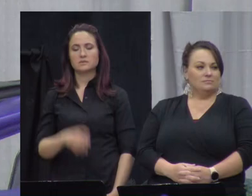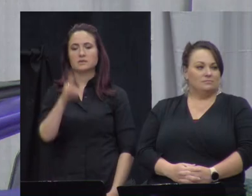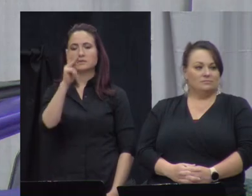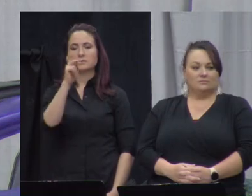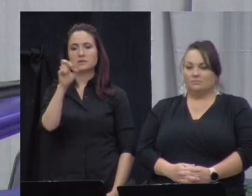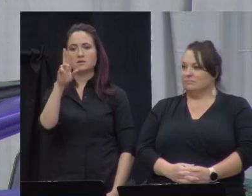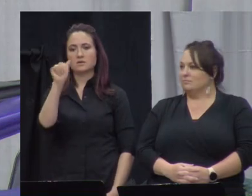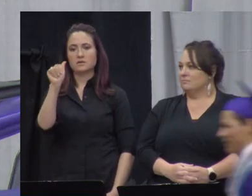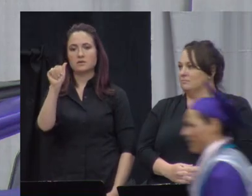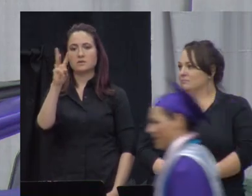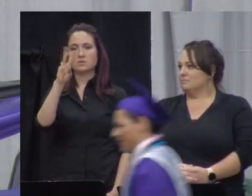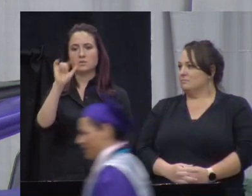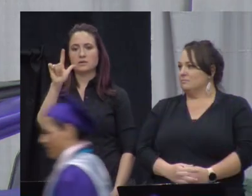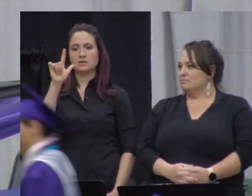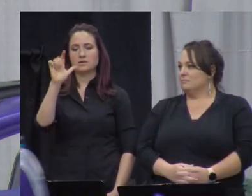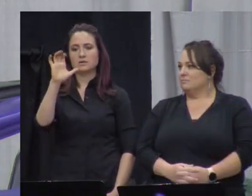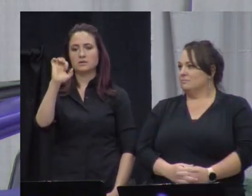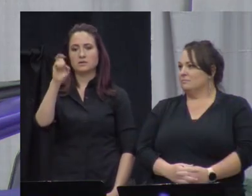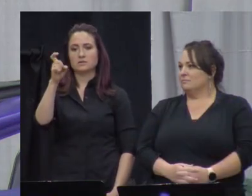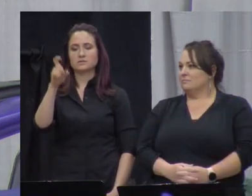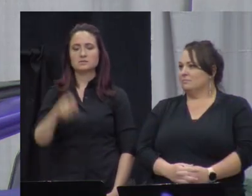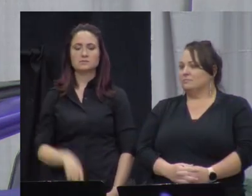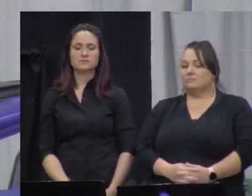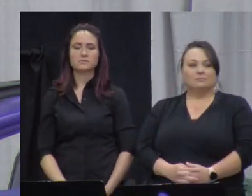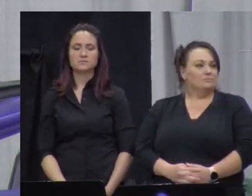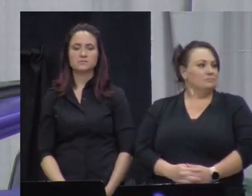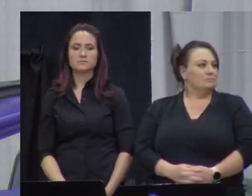Kiara Wilcox.